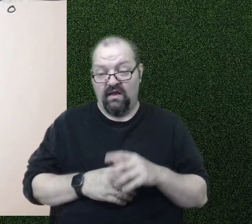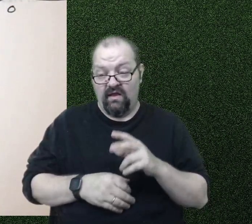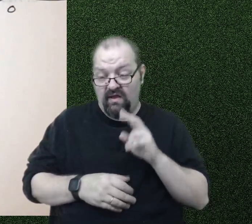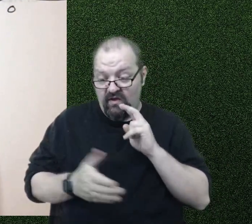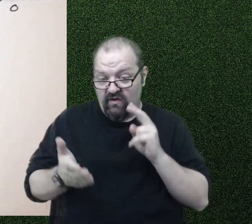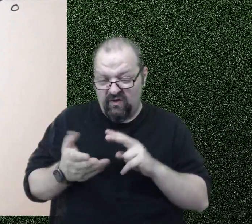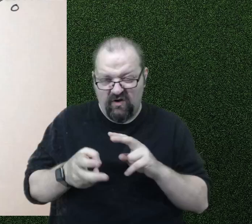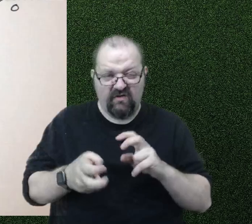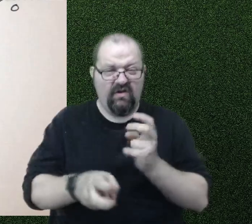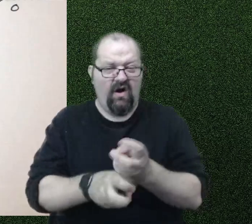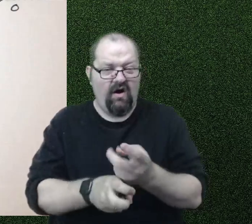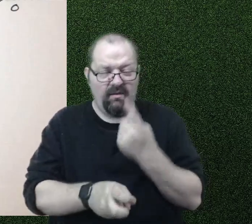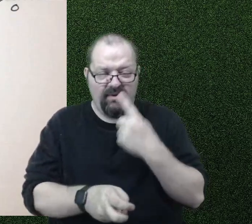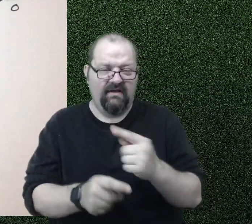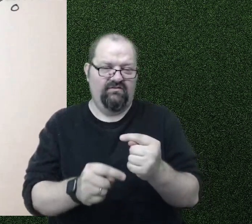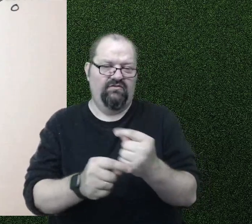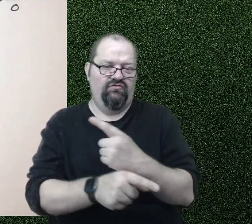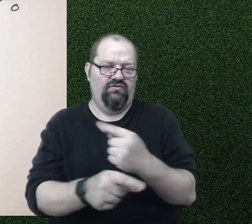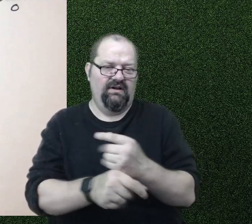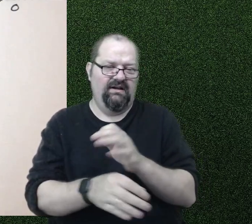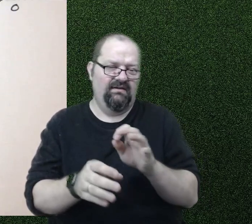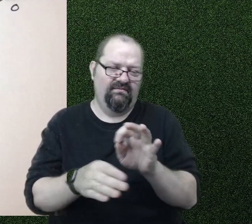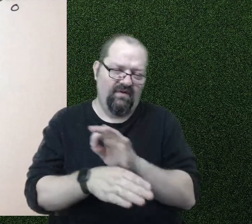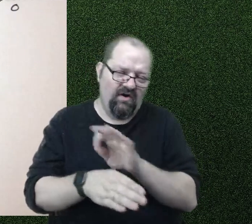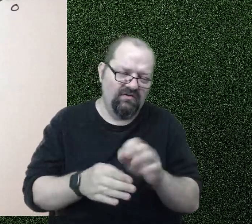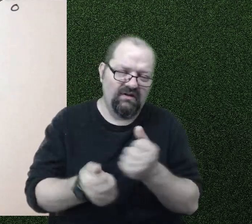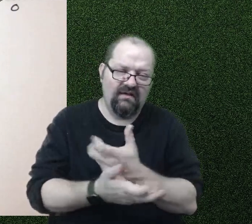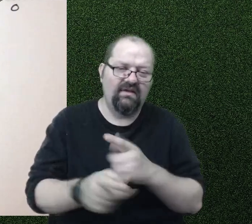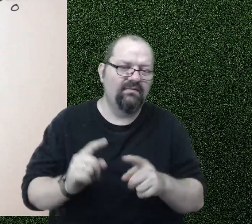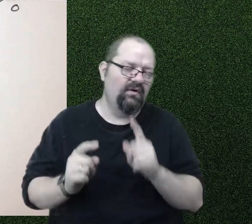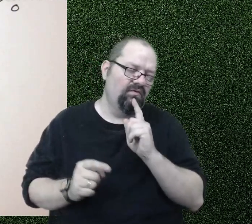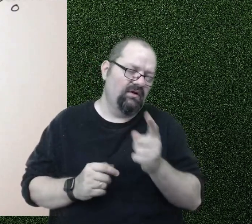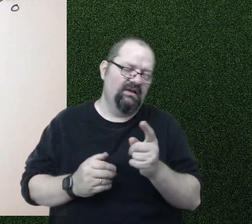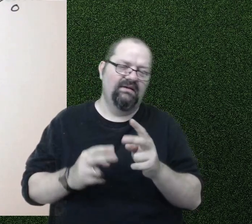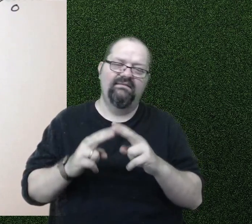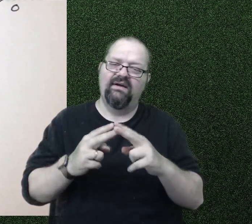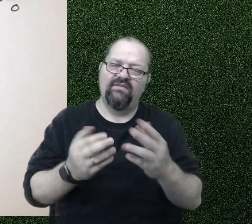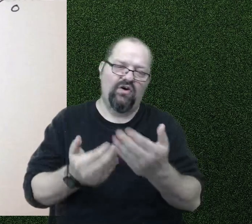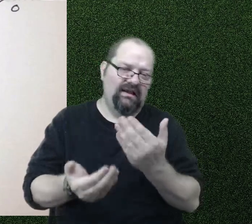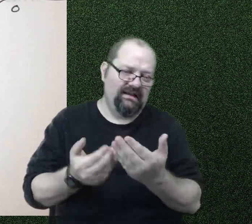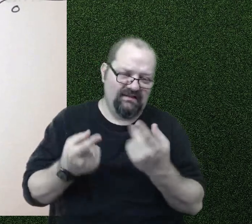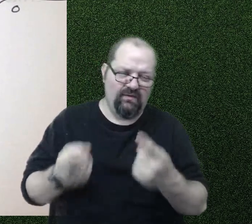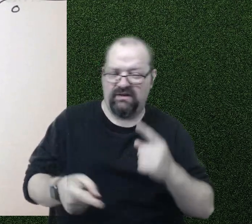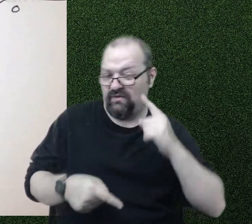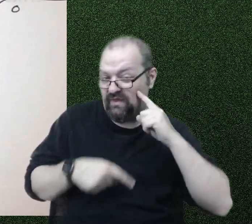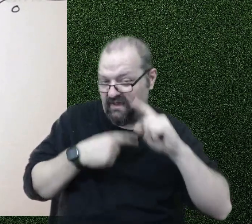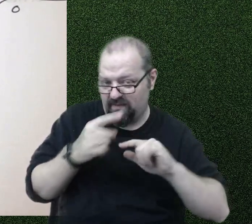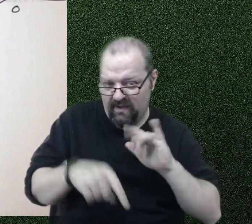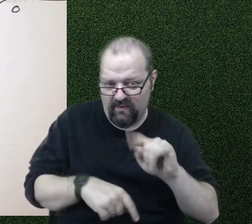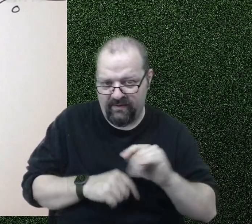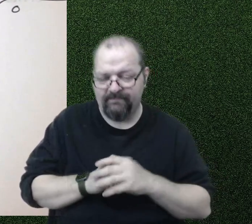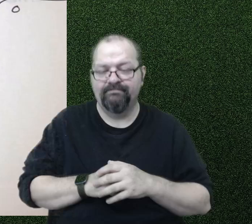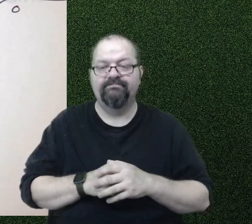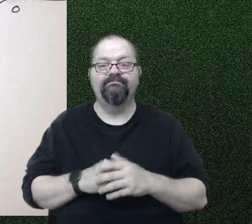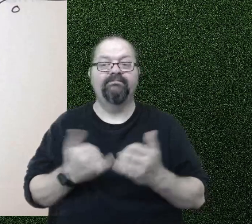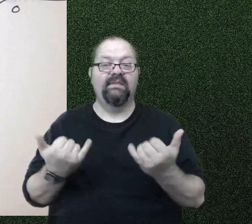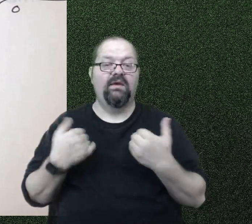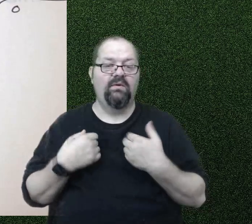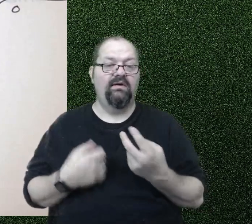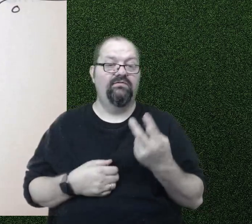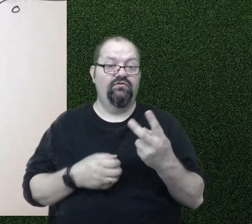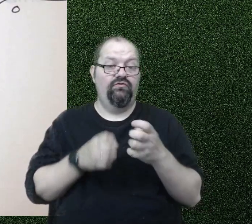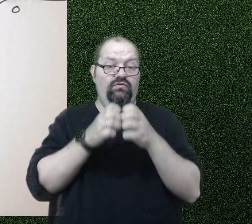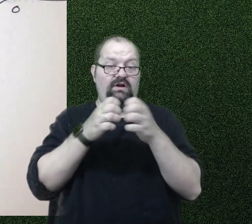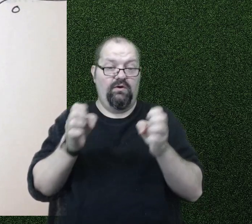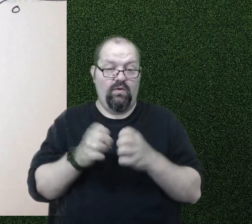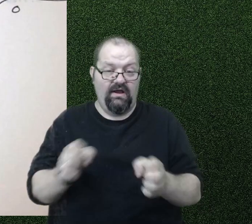trig functions and all the magnitudes and the vector symbols, but it's actually very, very easy. We've got 2 equations and 2 unknowns. Sum